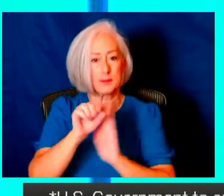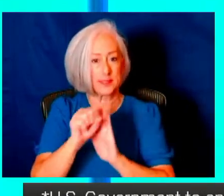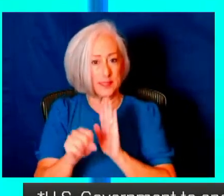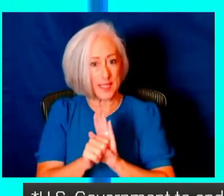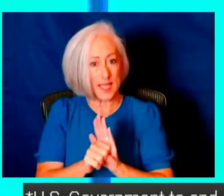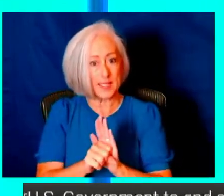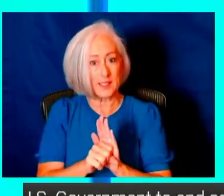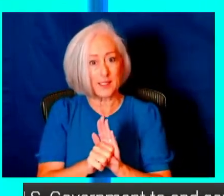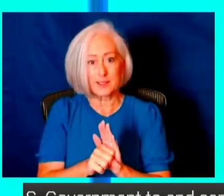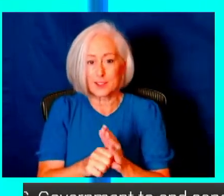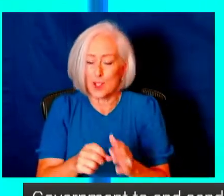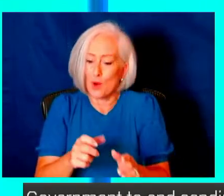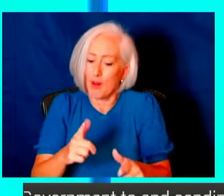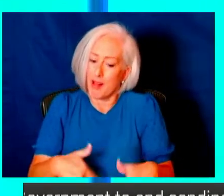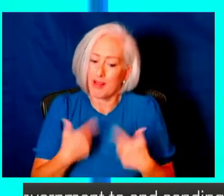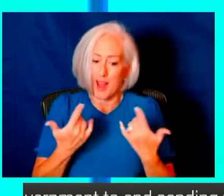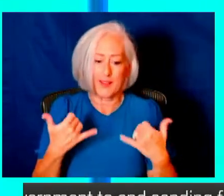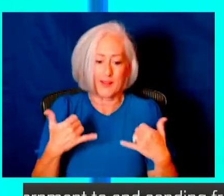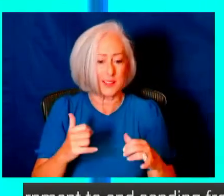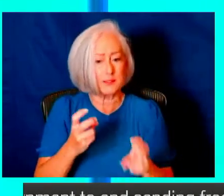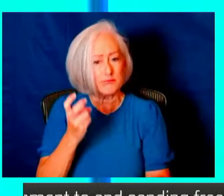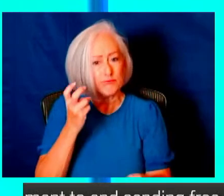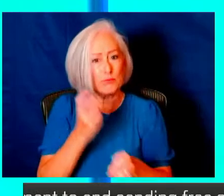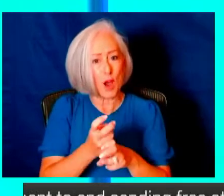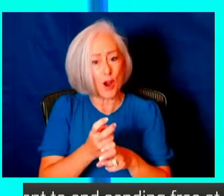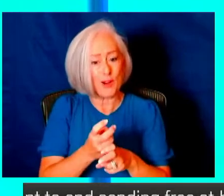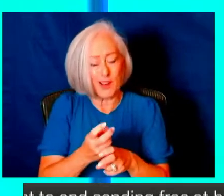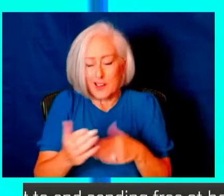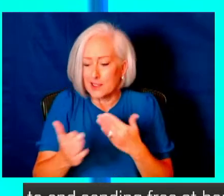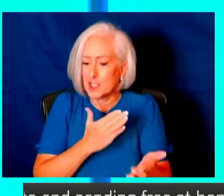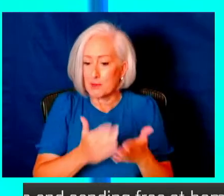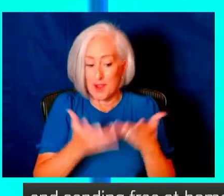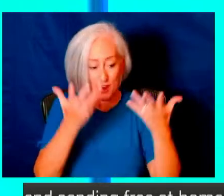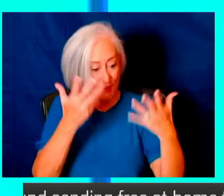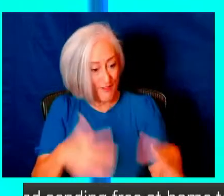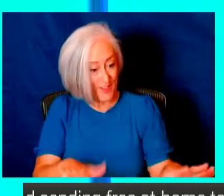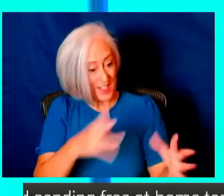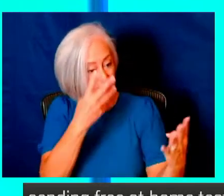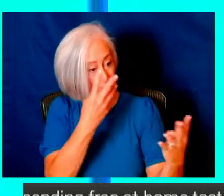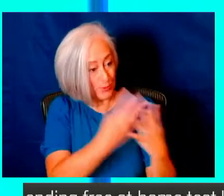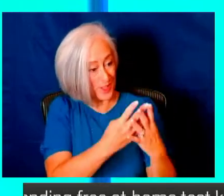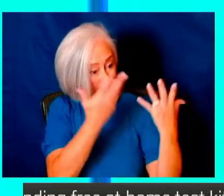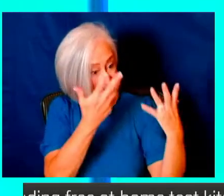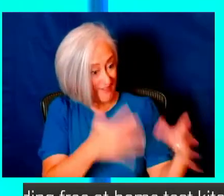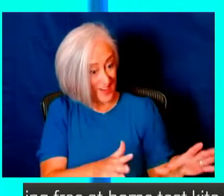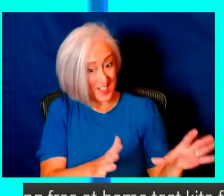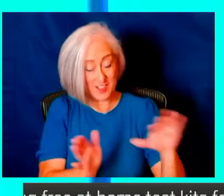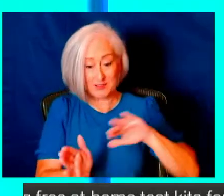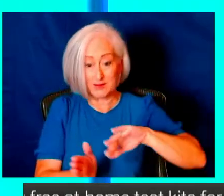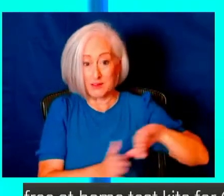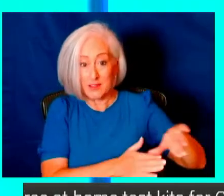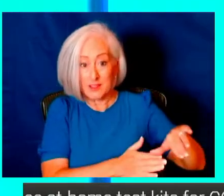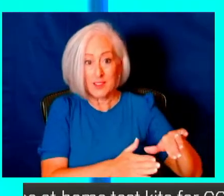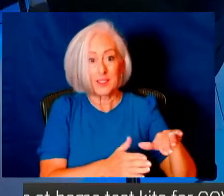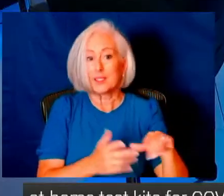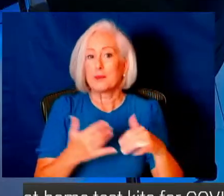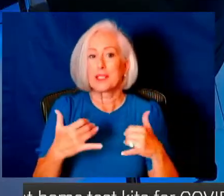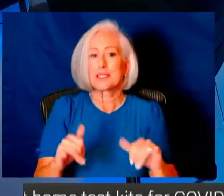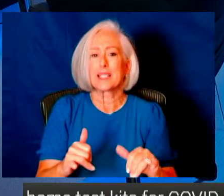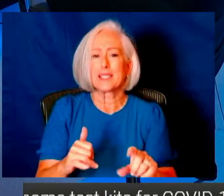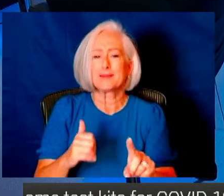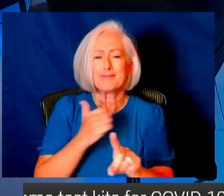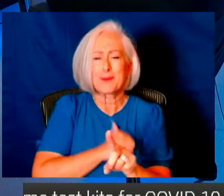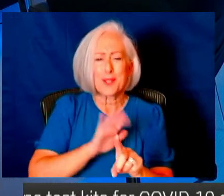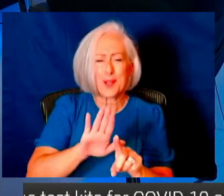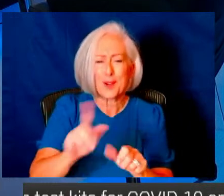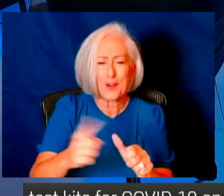back your debt to society. And so, I'm sorry, I forgot your original question. No, I think you've